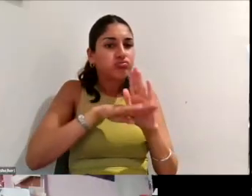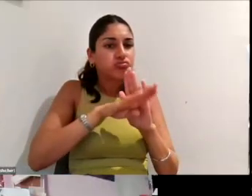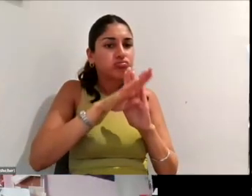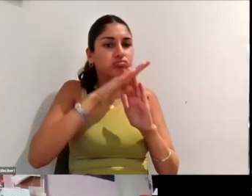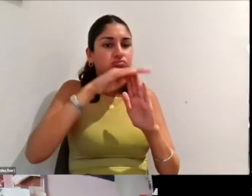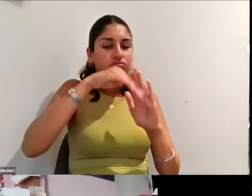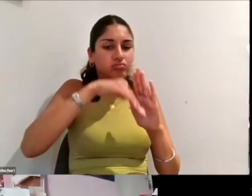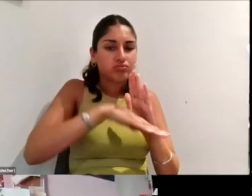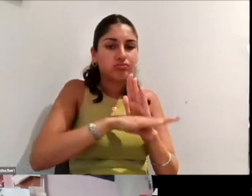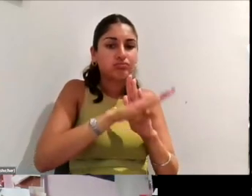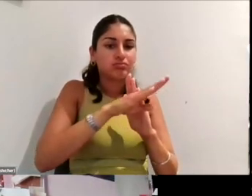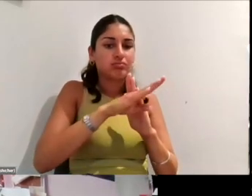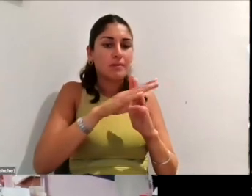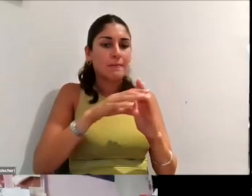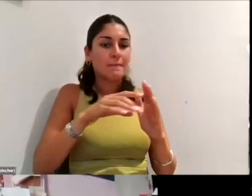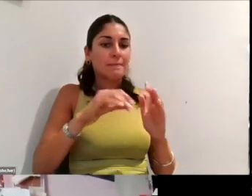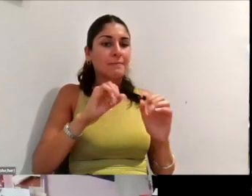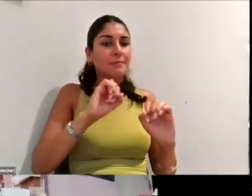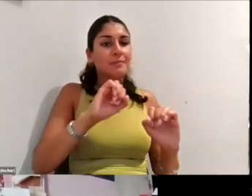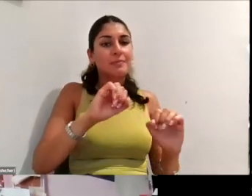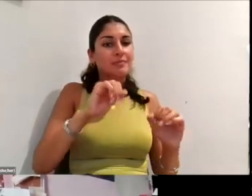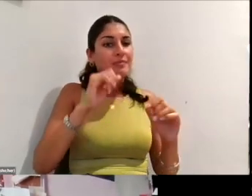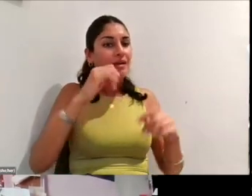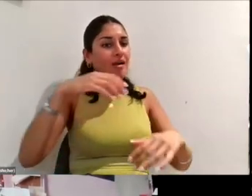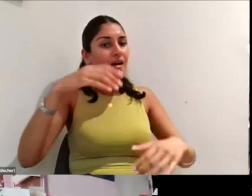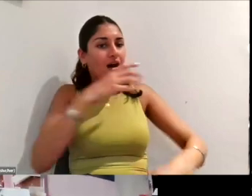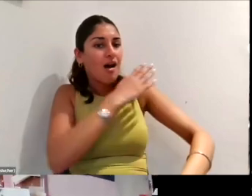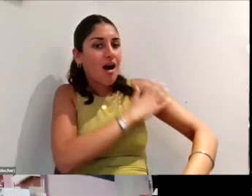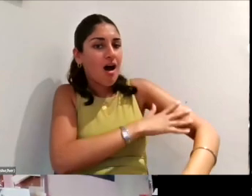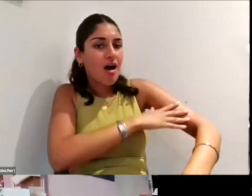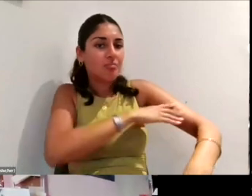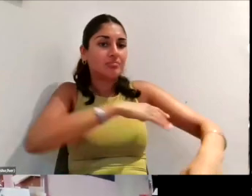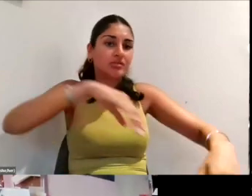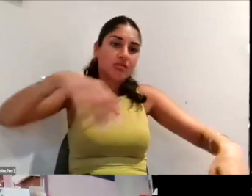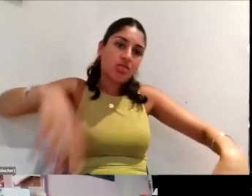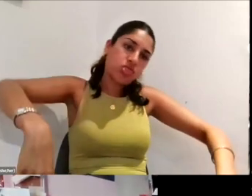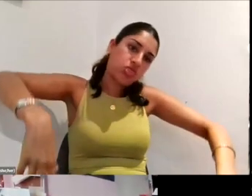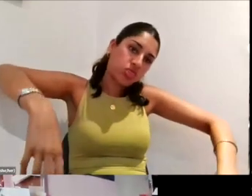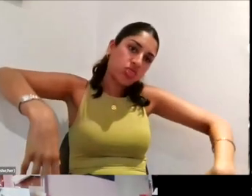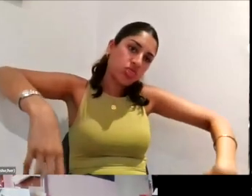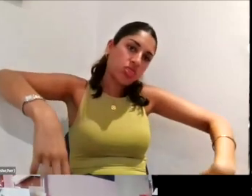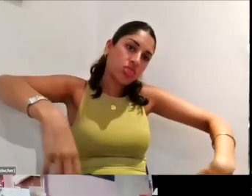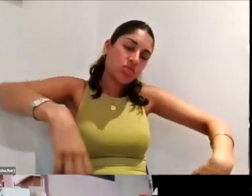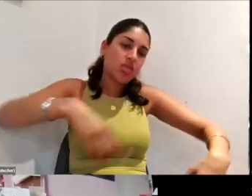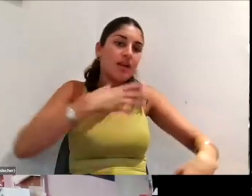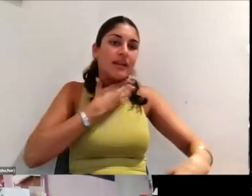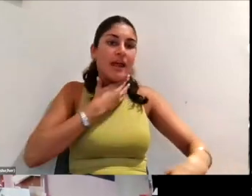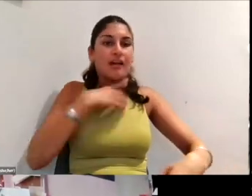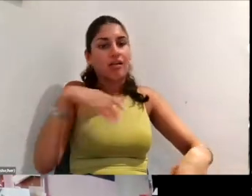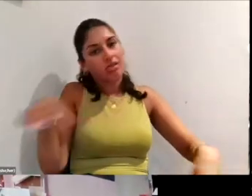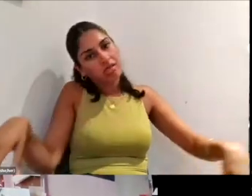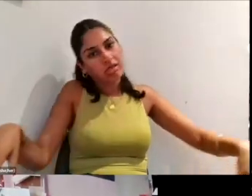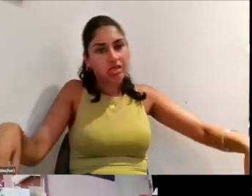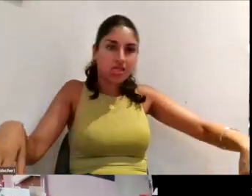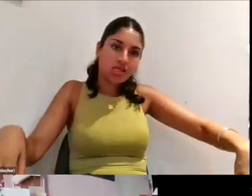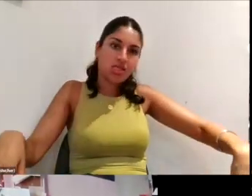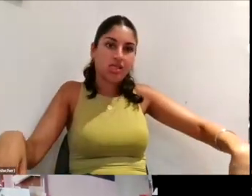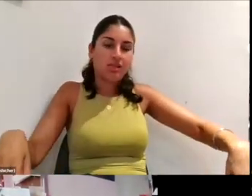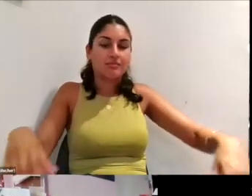Droops, dangles, her limbs and neck, durable to all types of wear and tear.